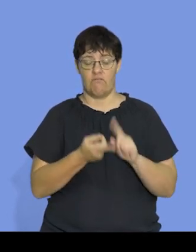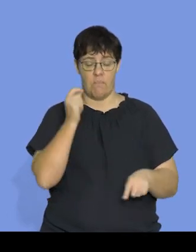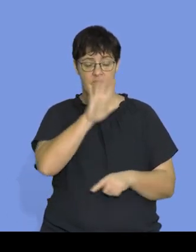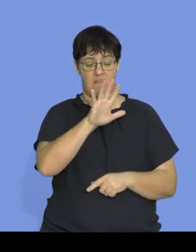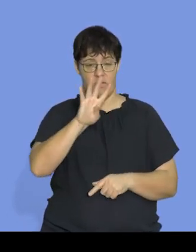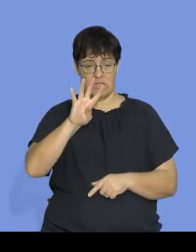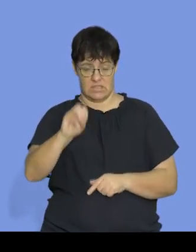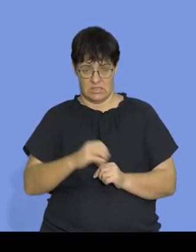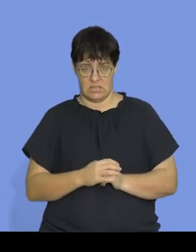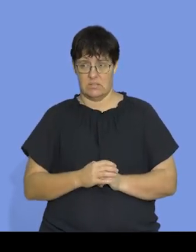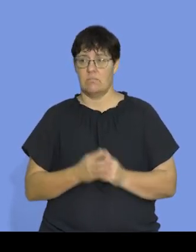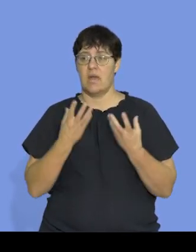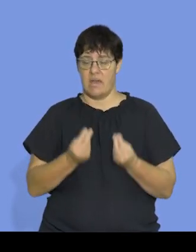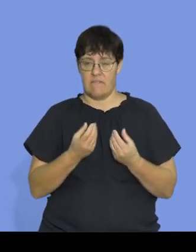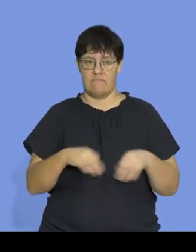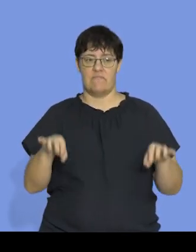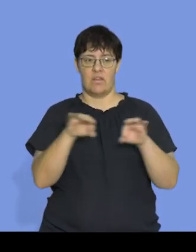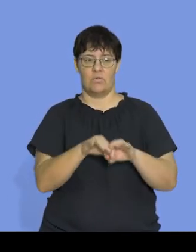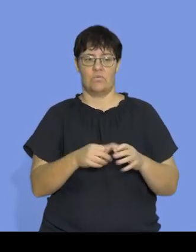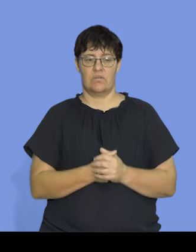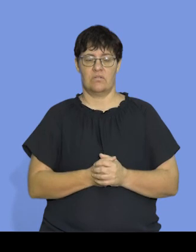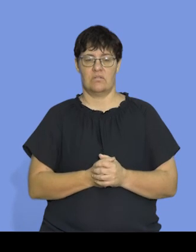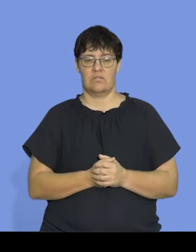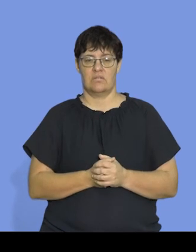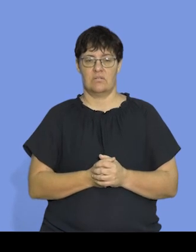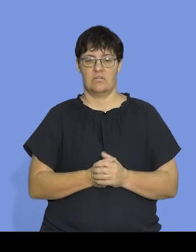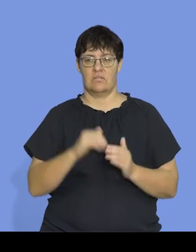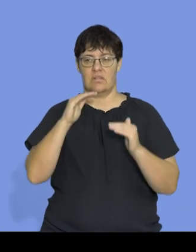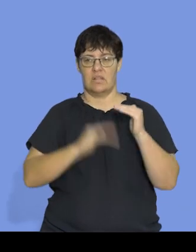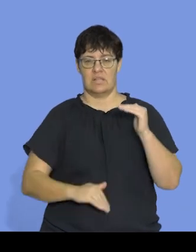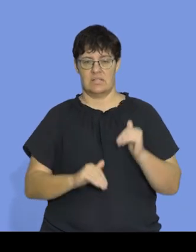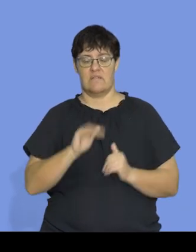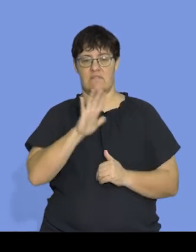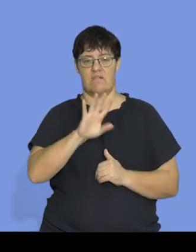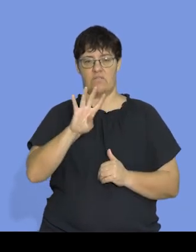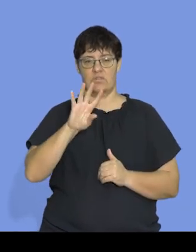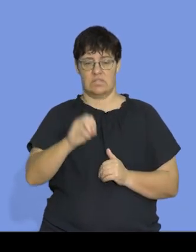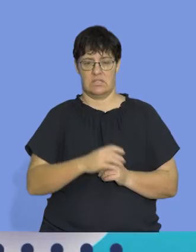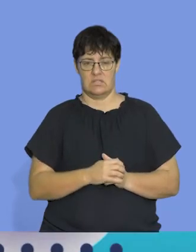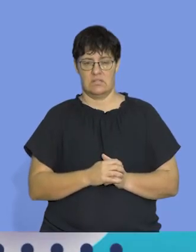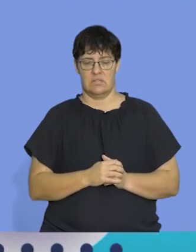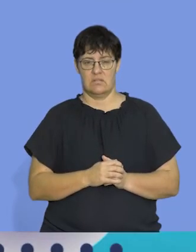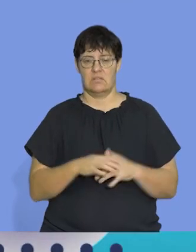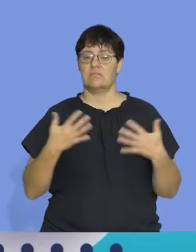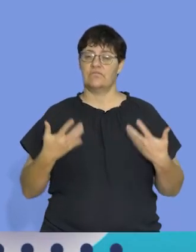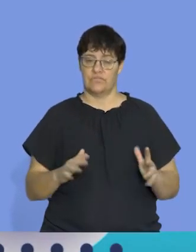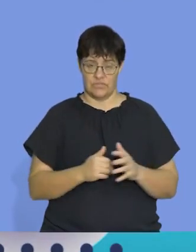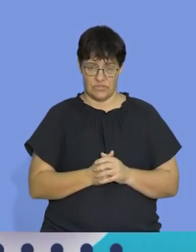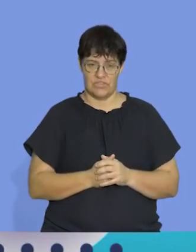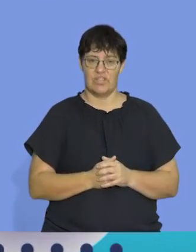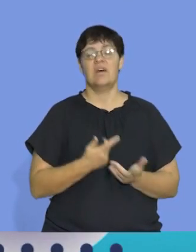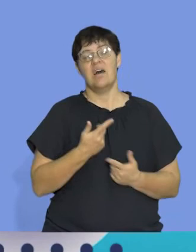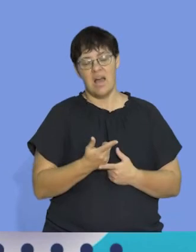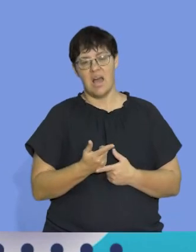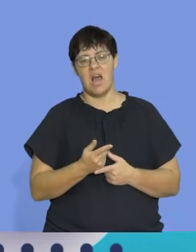would have a value that is actually less than 540. Right. So that's as far as the types of